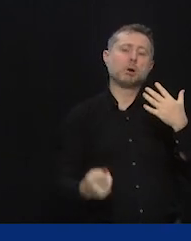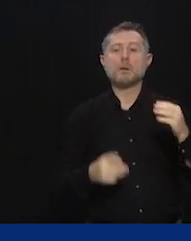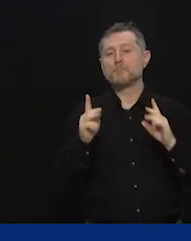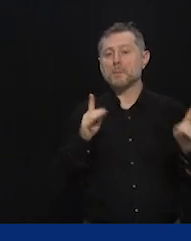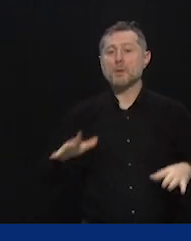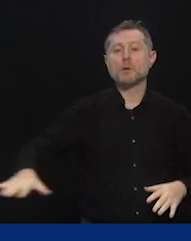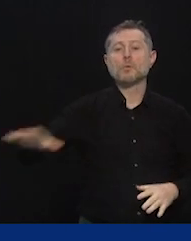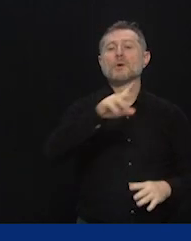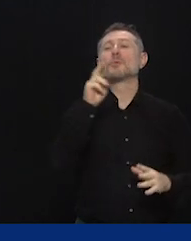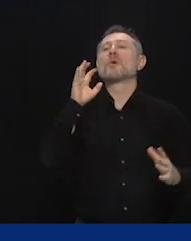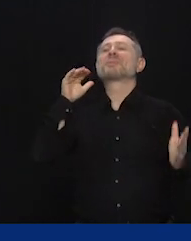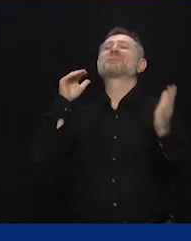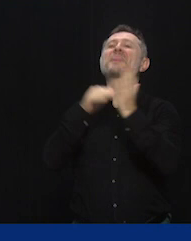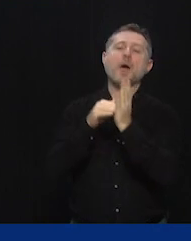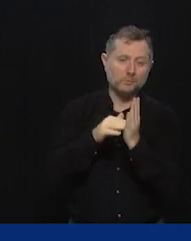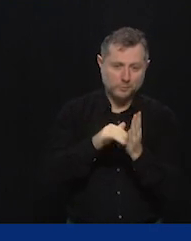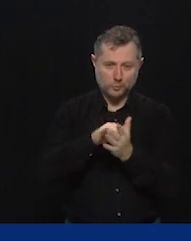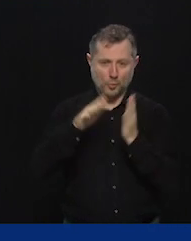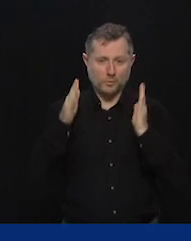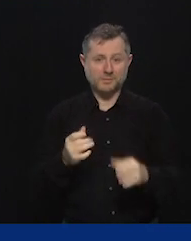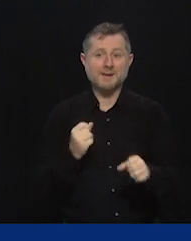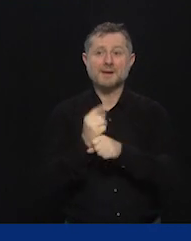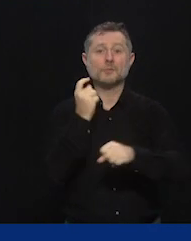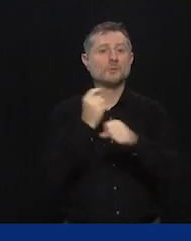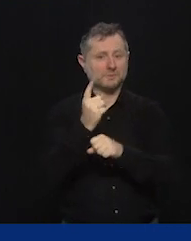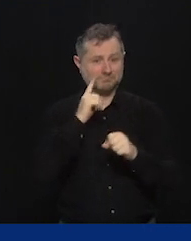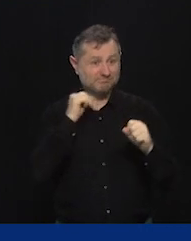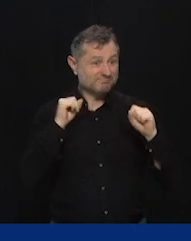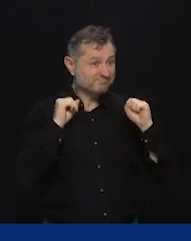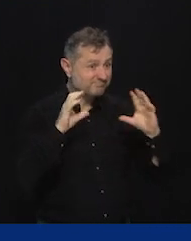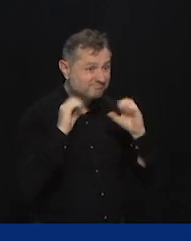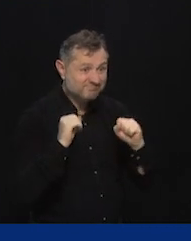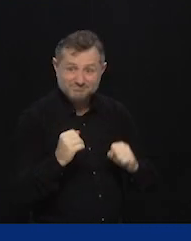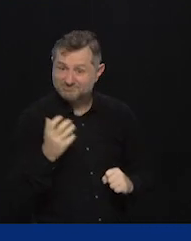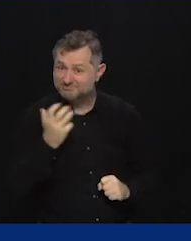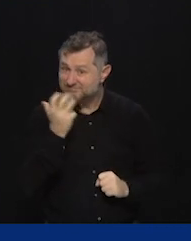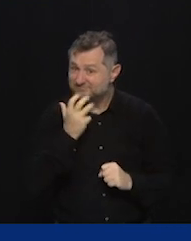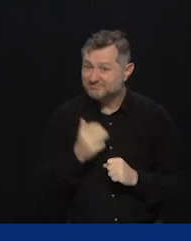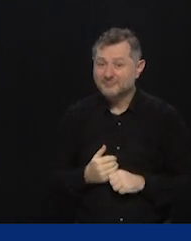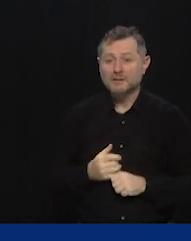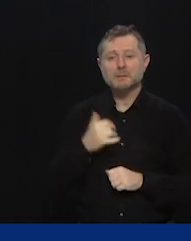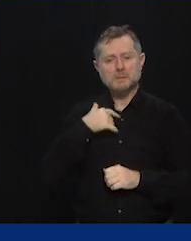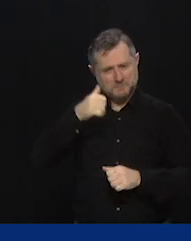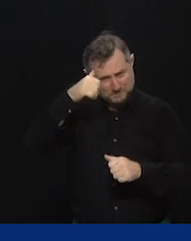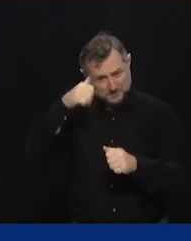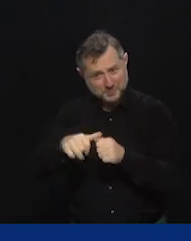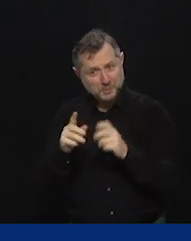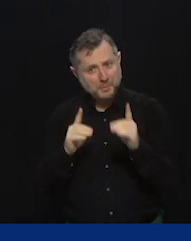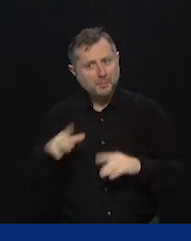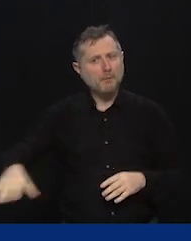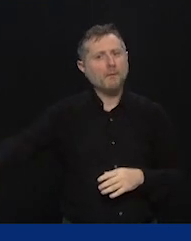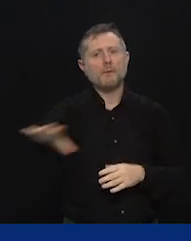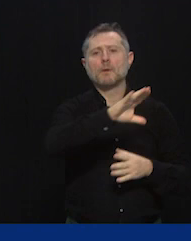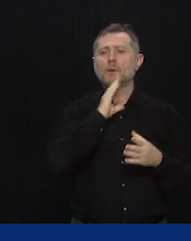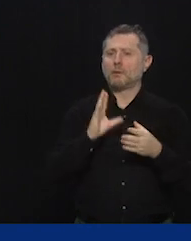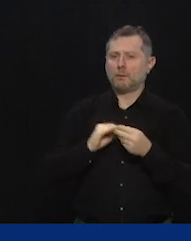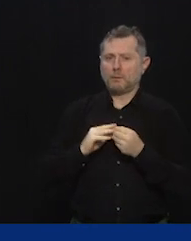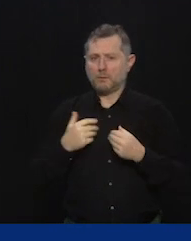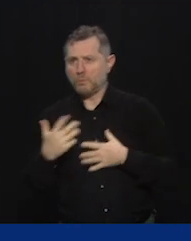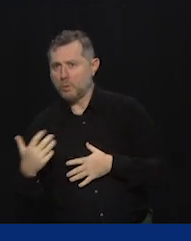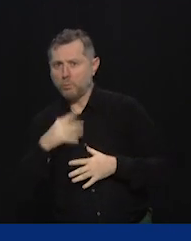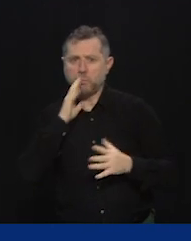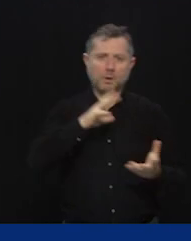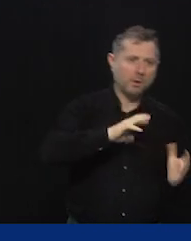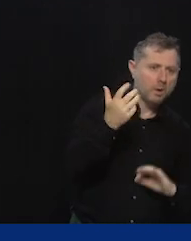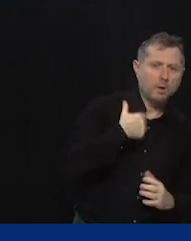that's extraordinary. And I remember people talking about this and how, oh my gosh, this is going to bring the economy to its knees. Just like if we increase the